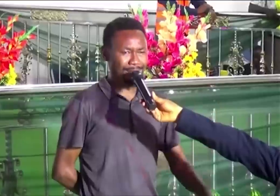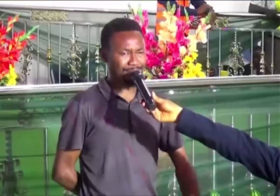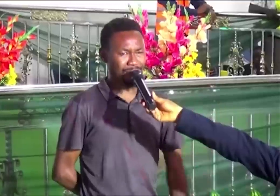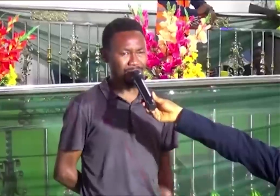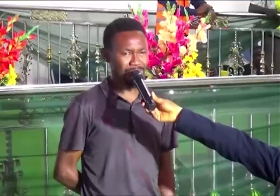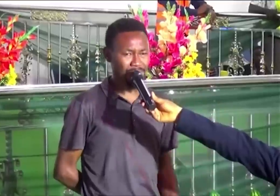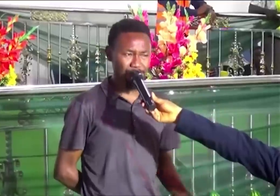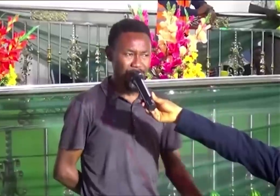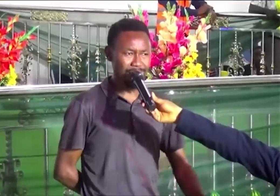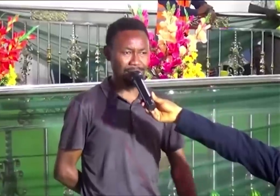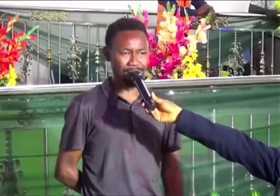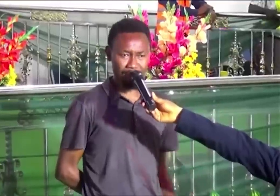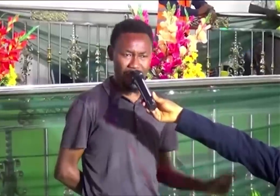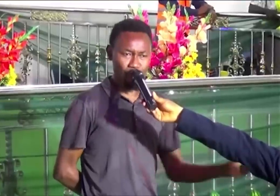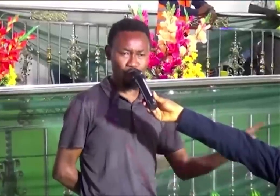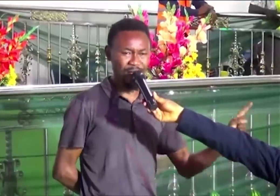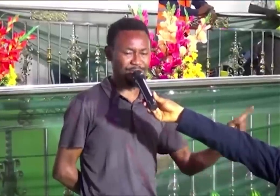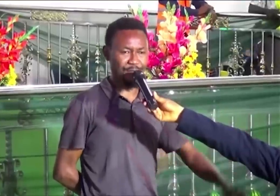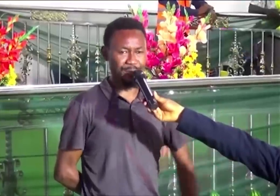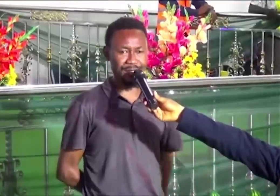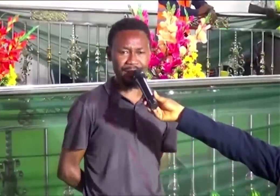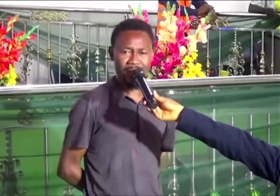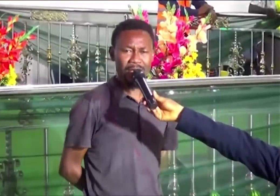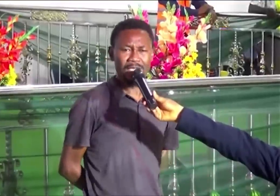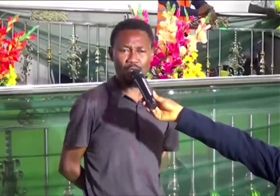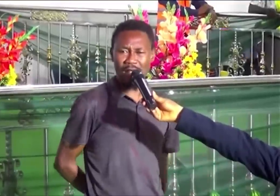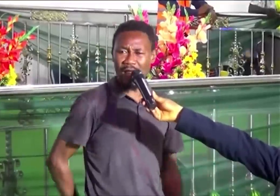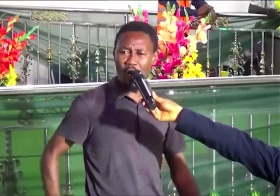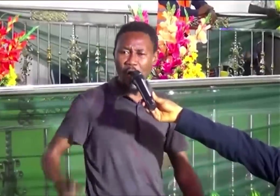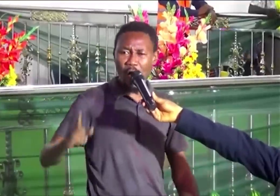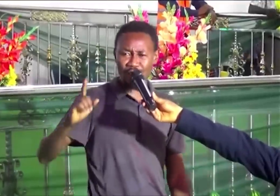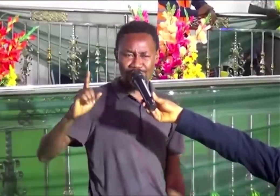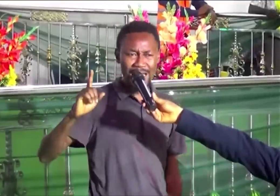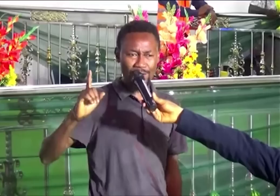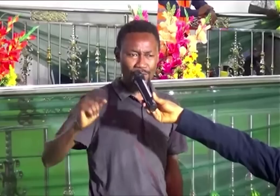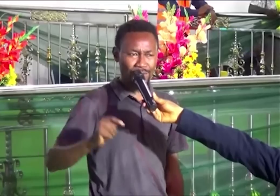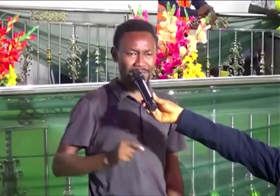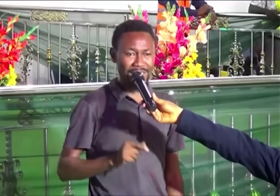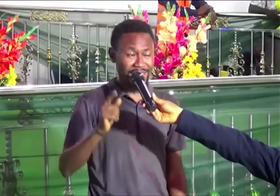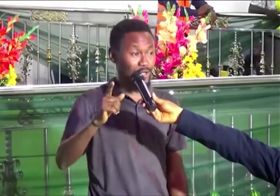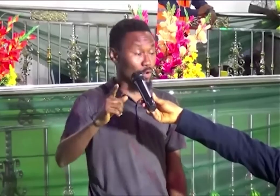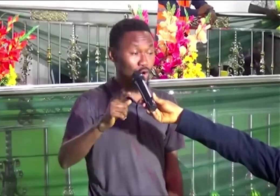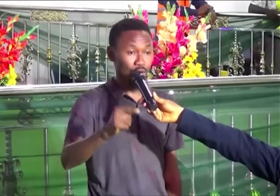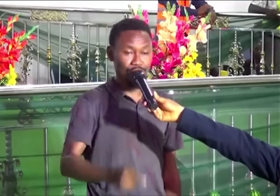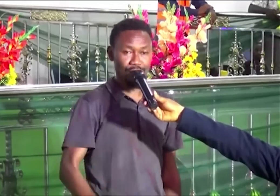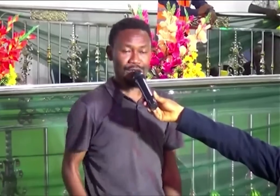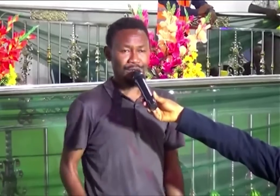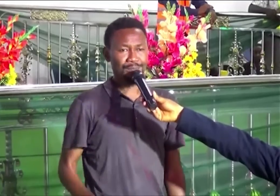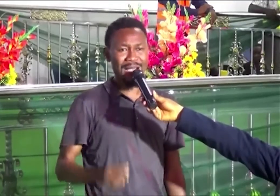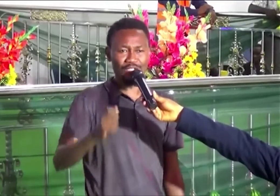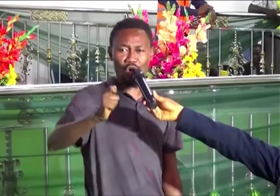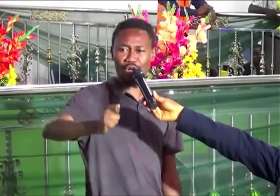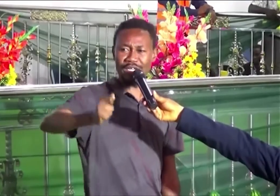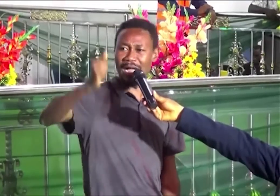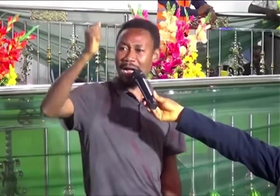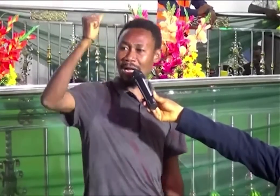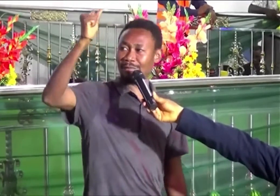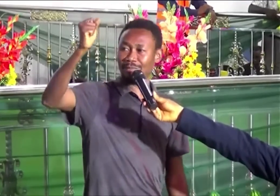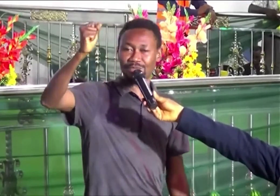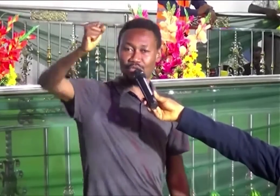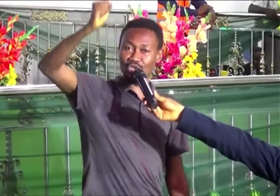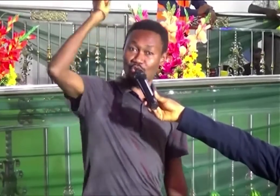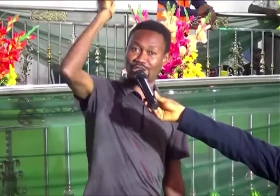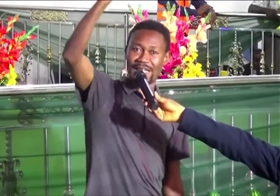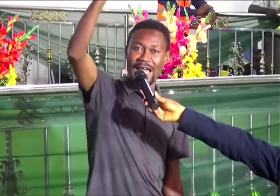si bi bayi pelu to nephew mi to laye osana ni 3 o'clock pastor kan ni ka ton